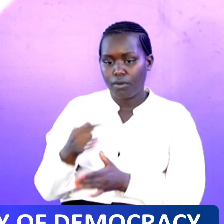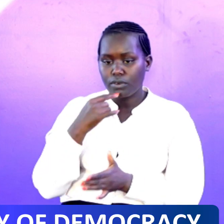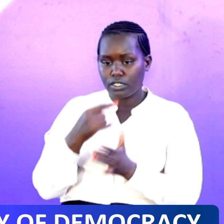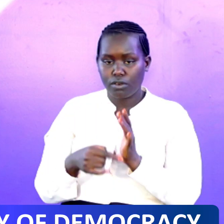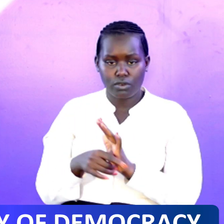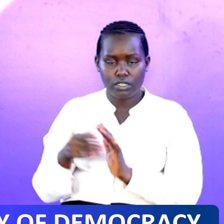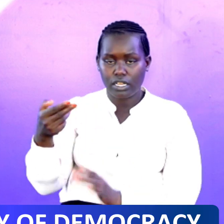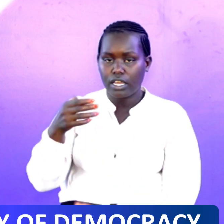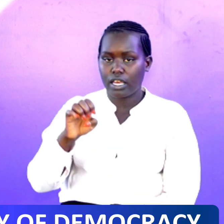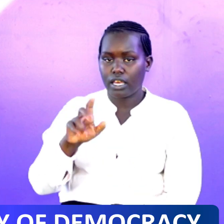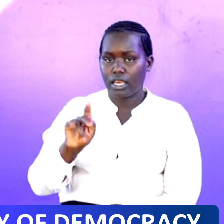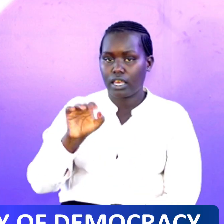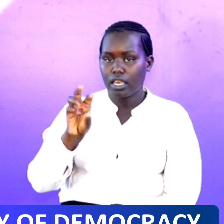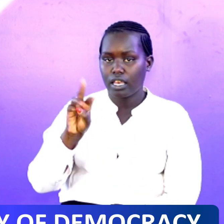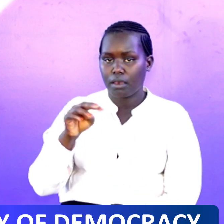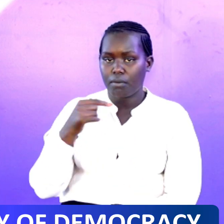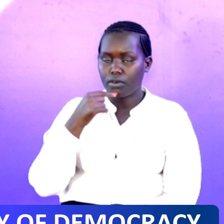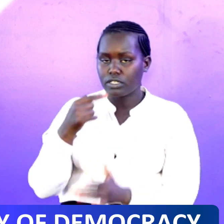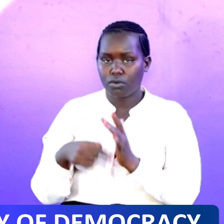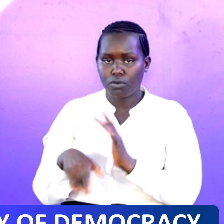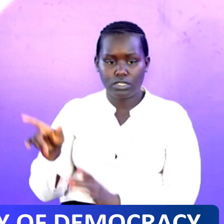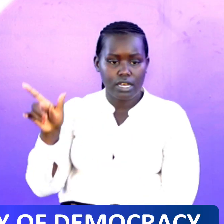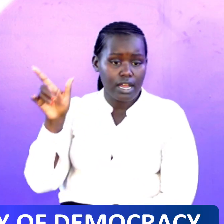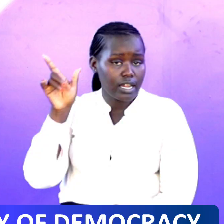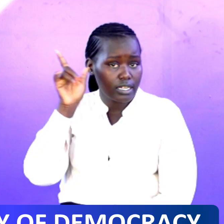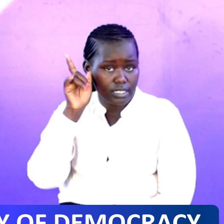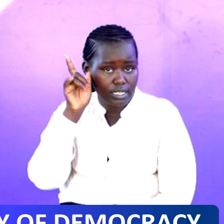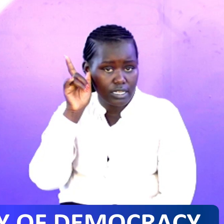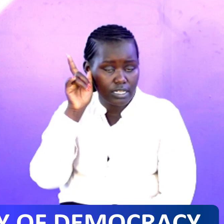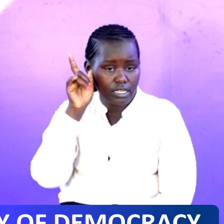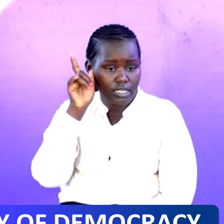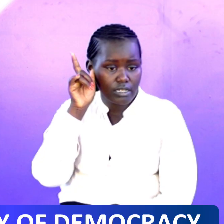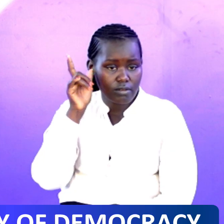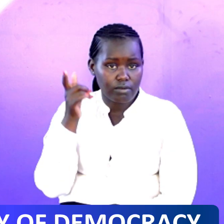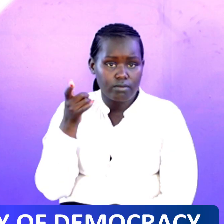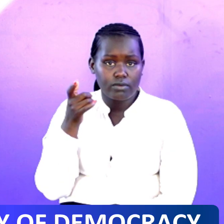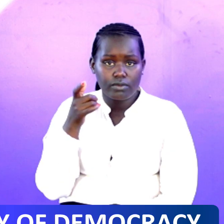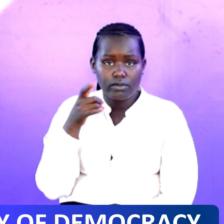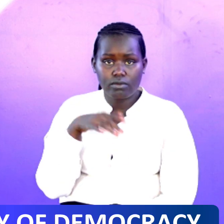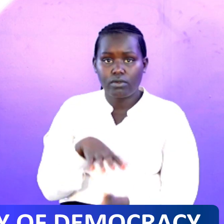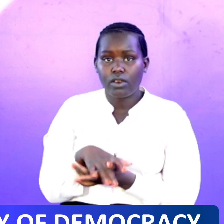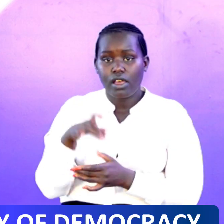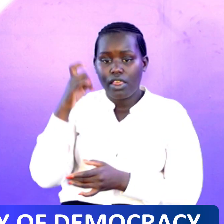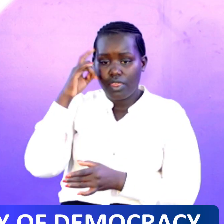listen, listen, listen, tweak, and evolve.